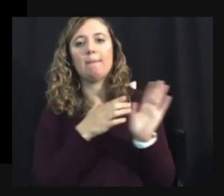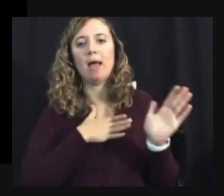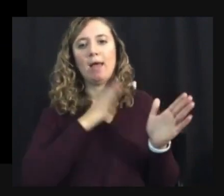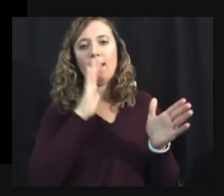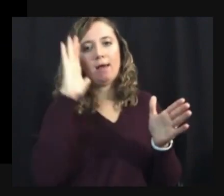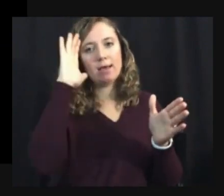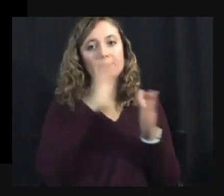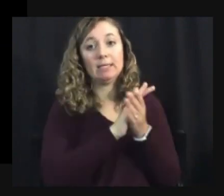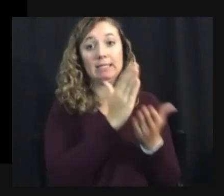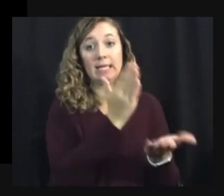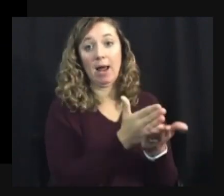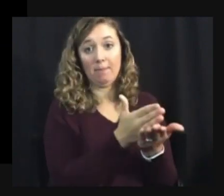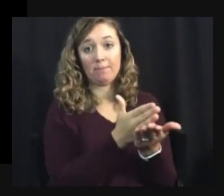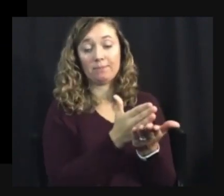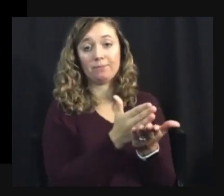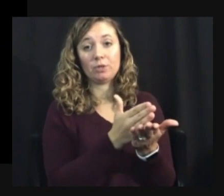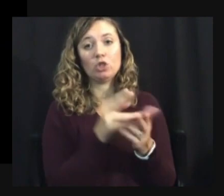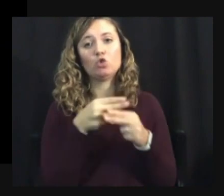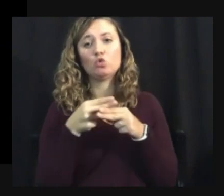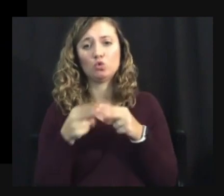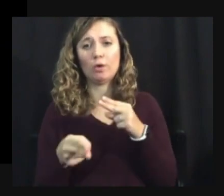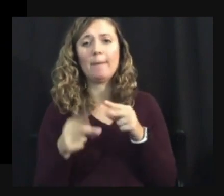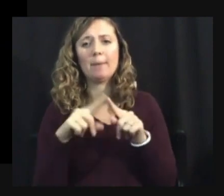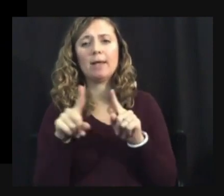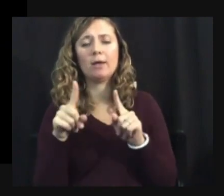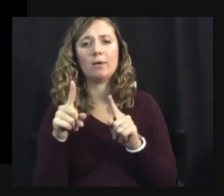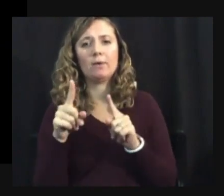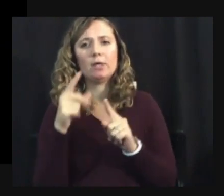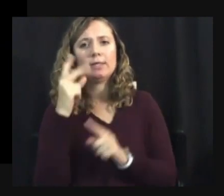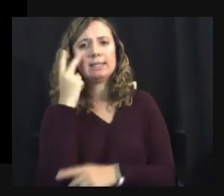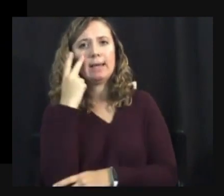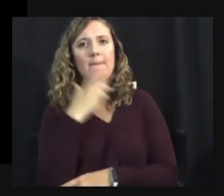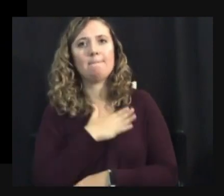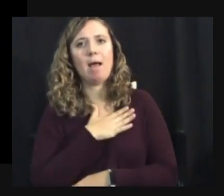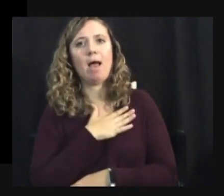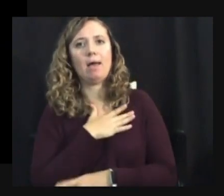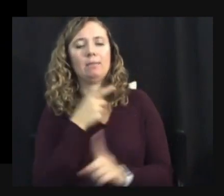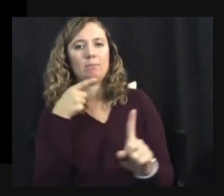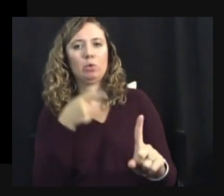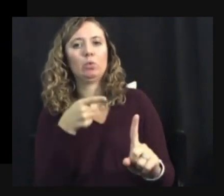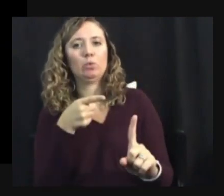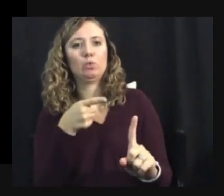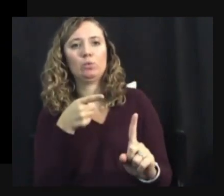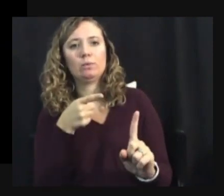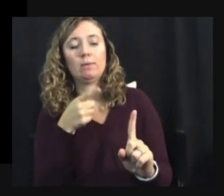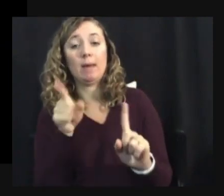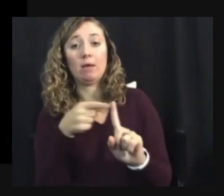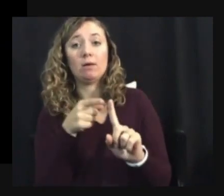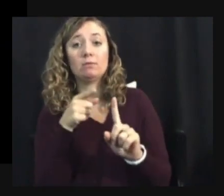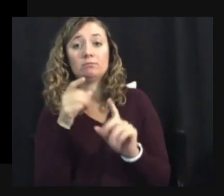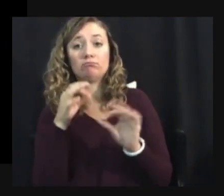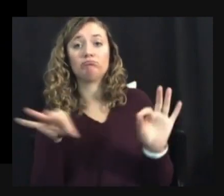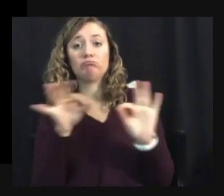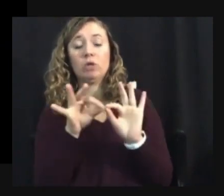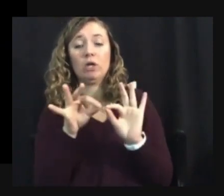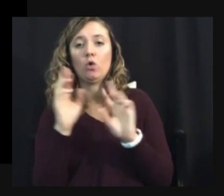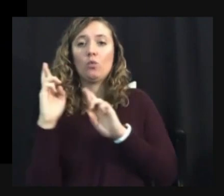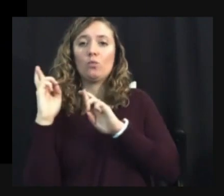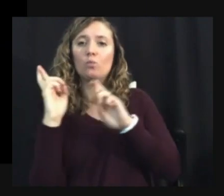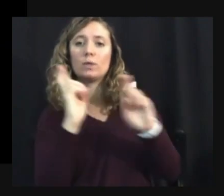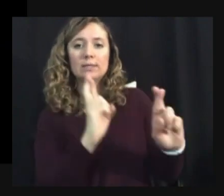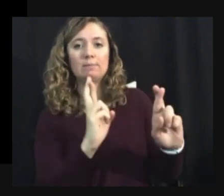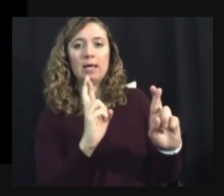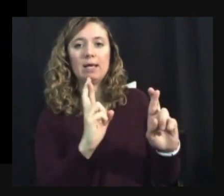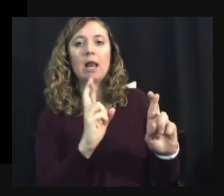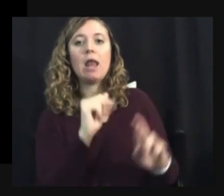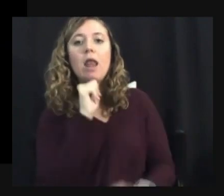short clip, but I think it would illustrate my point earlier about the importance of respecting